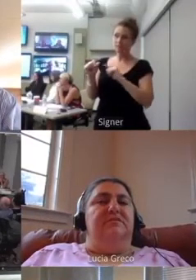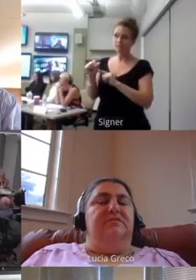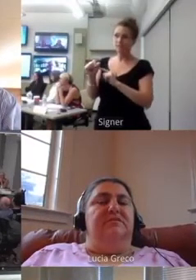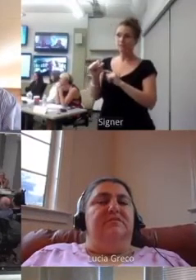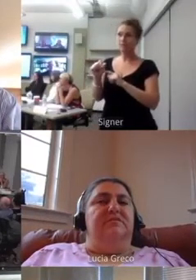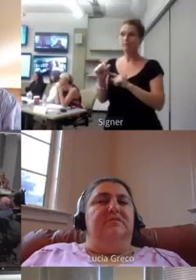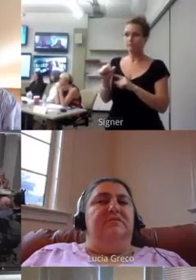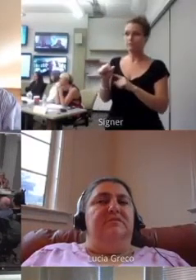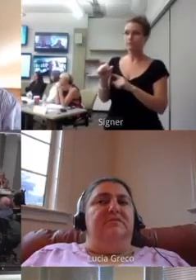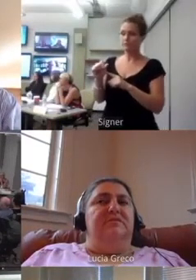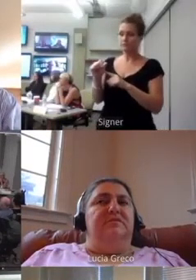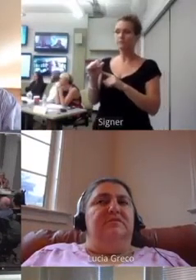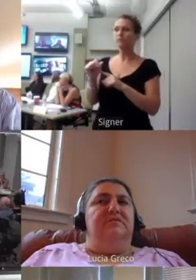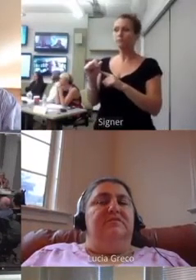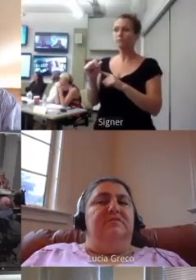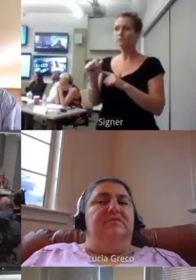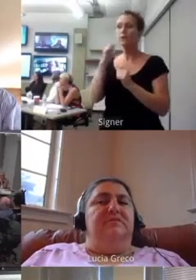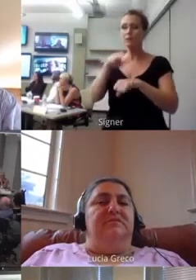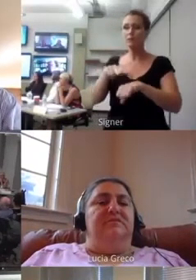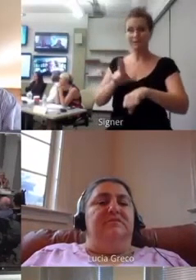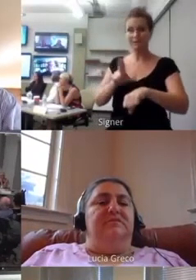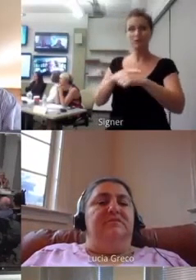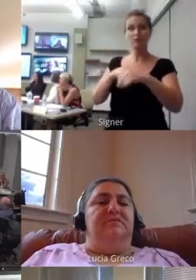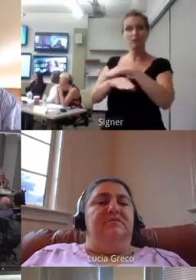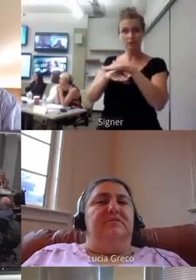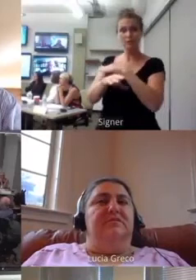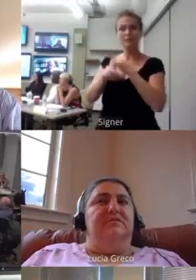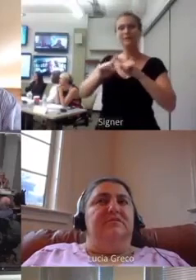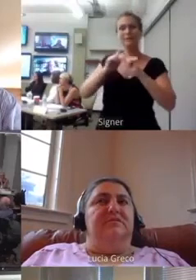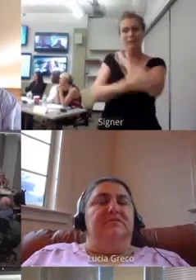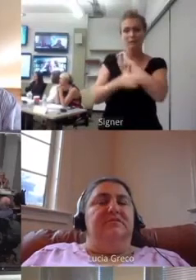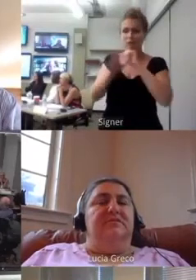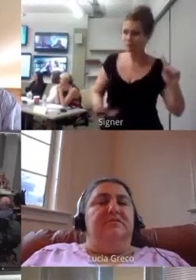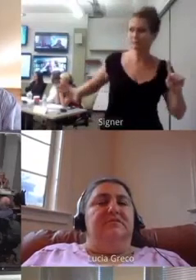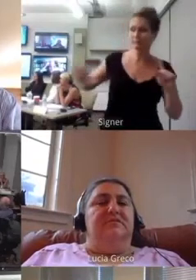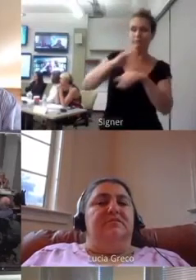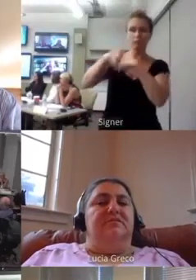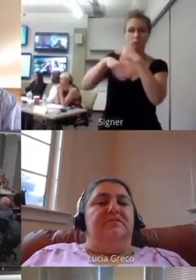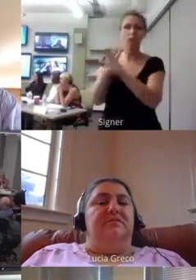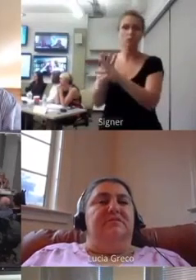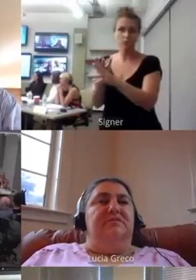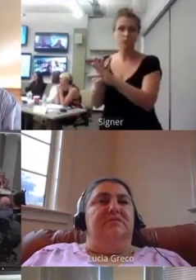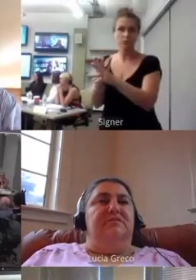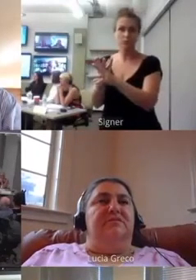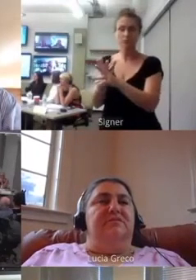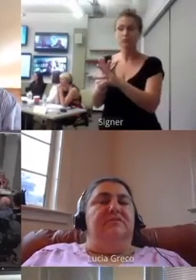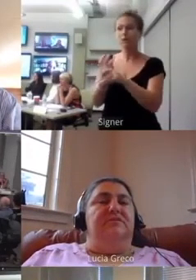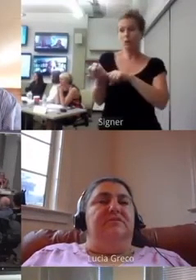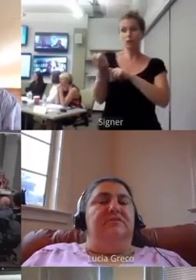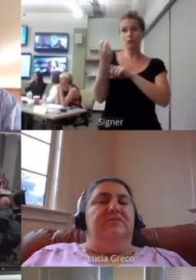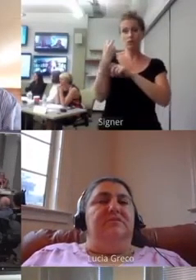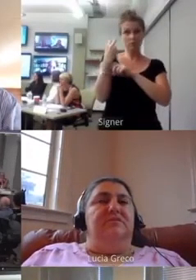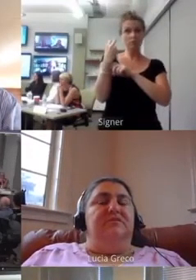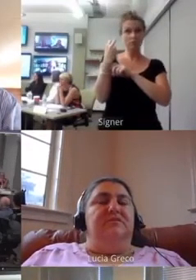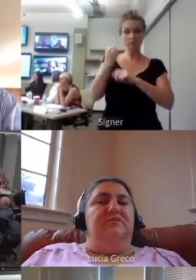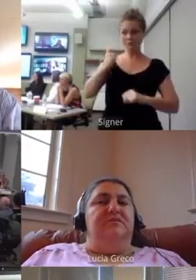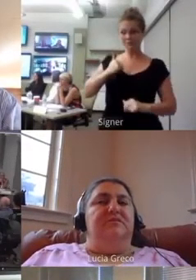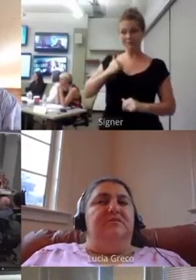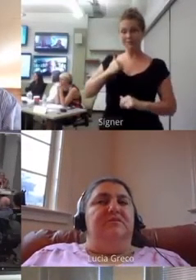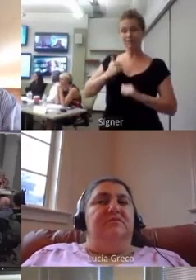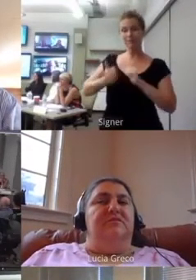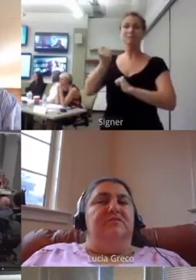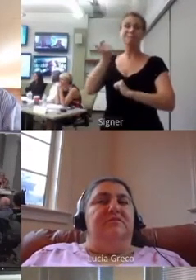national accessibility laws in various countries around the world. 2 years ago, in Canada's most recent federal